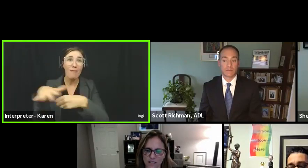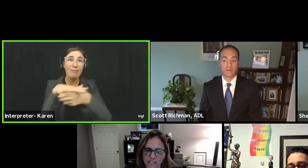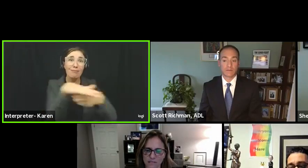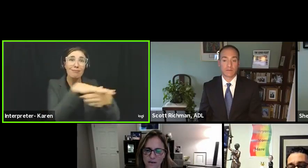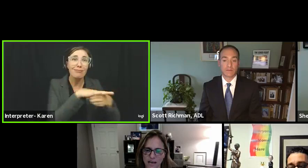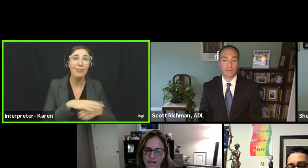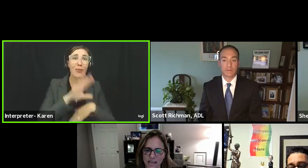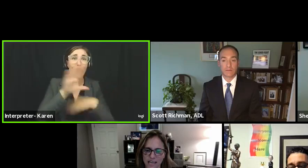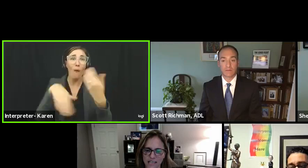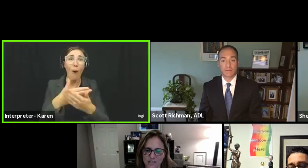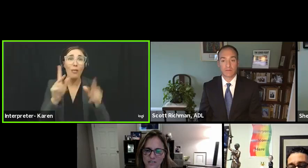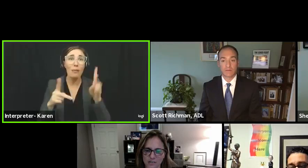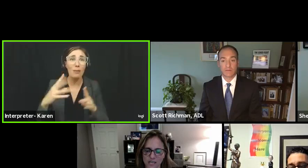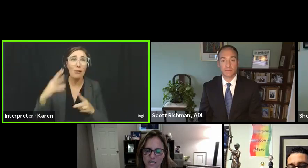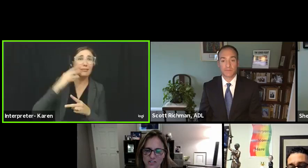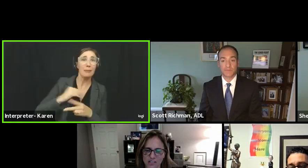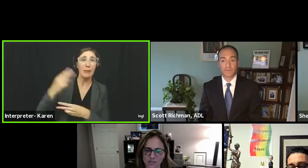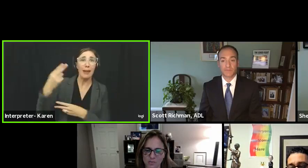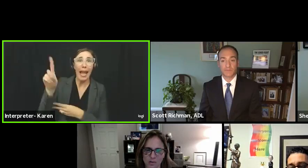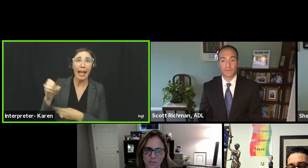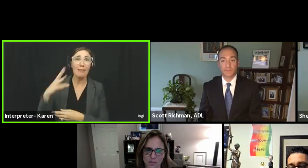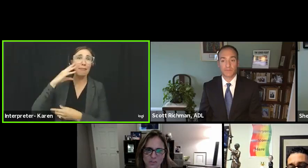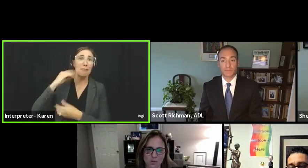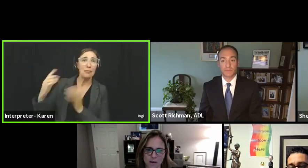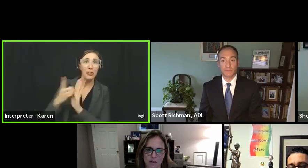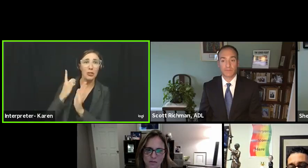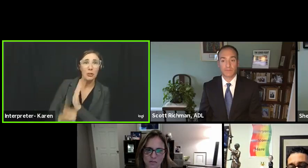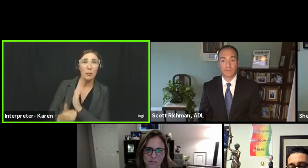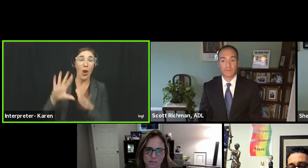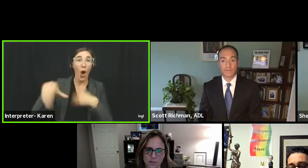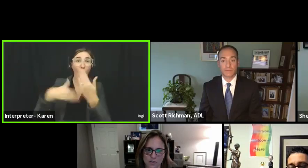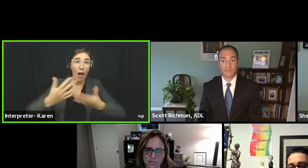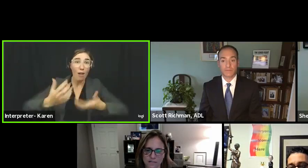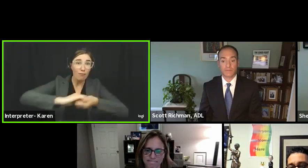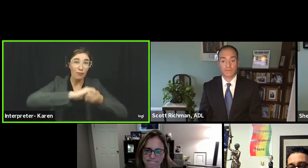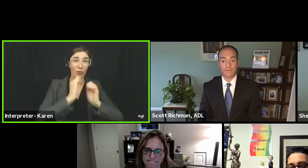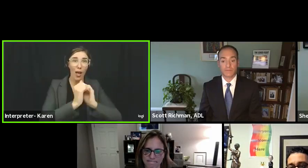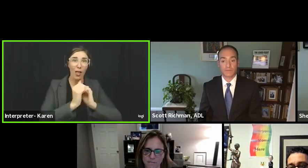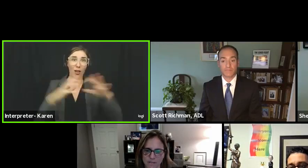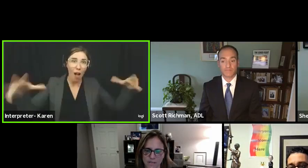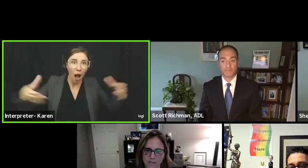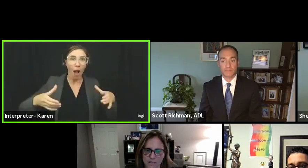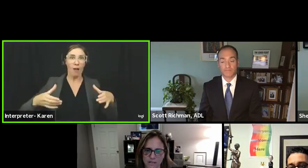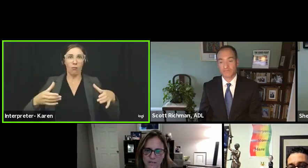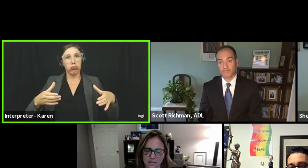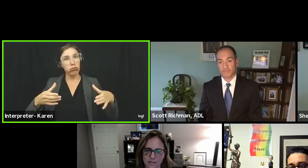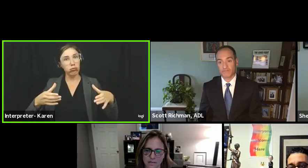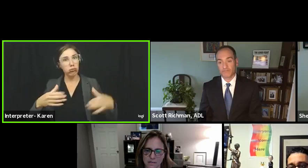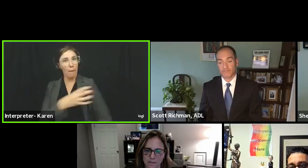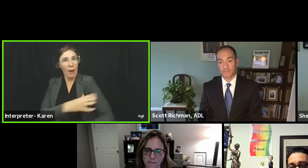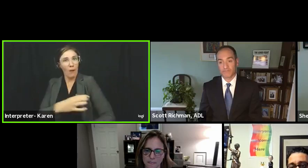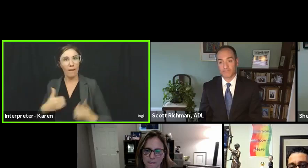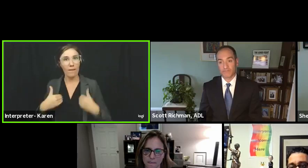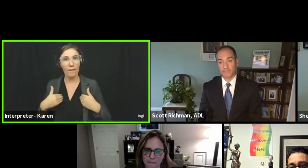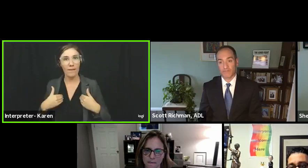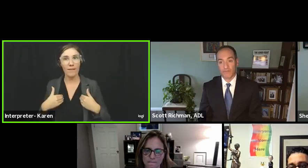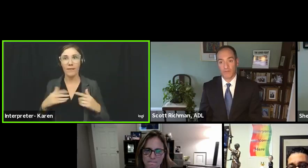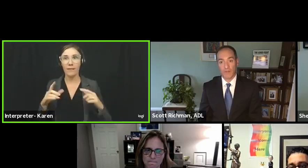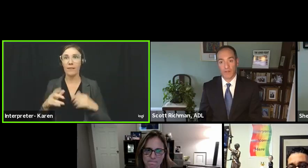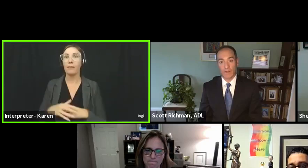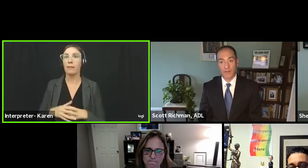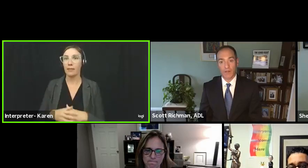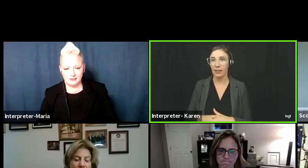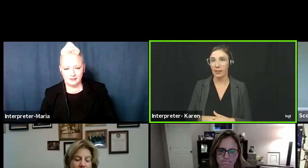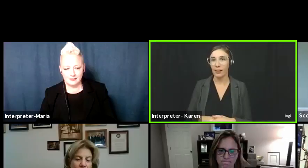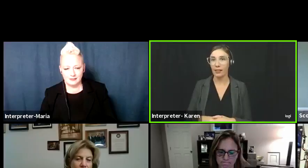who are affected by hate and discrimination, were a much more powerful force. Thank you so much. Thank you so much for